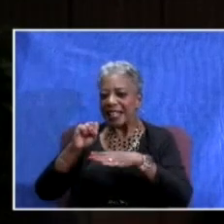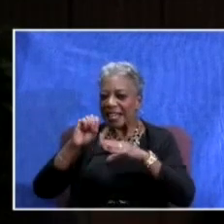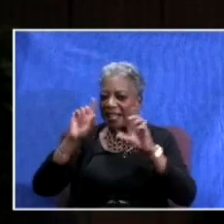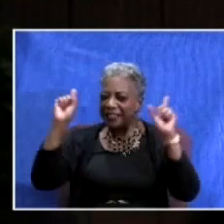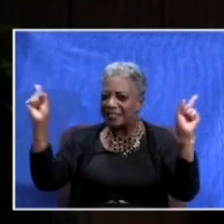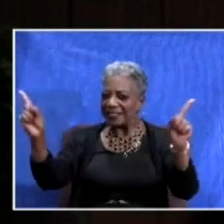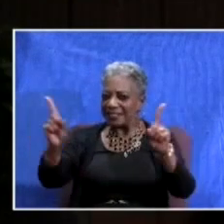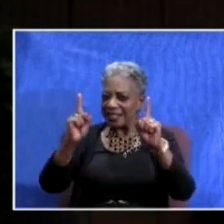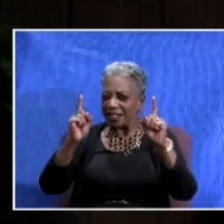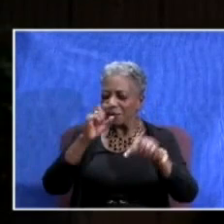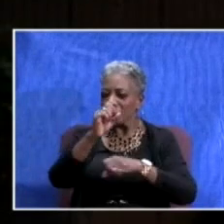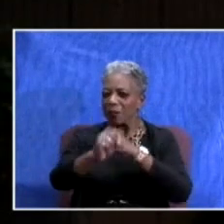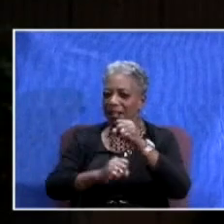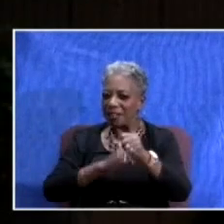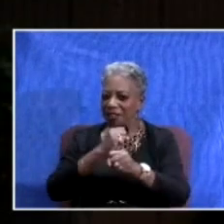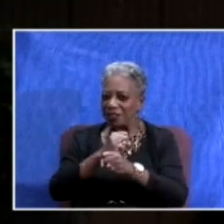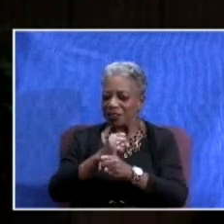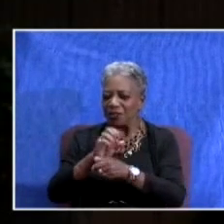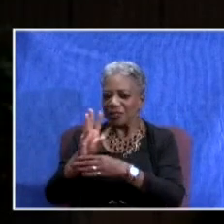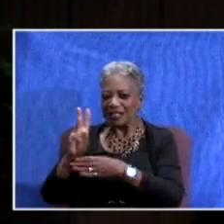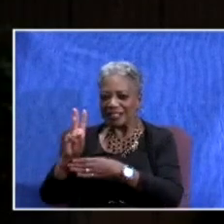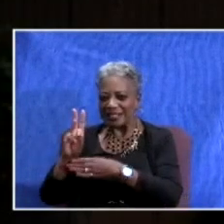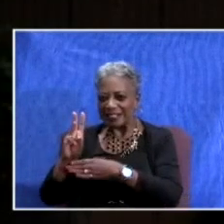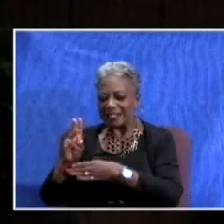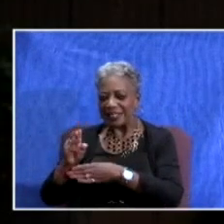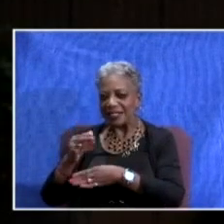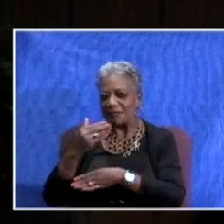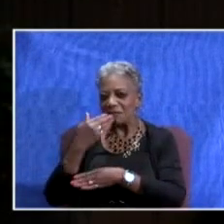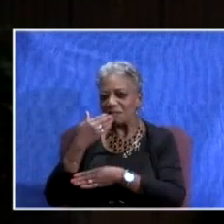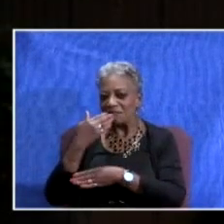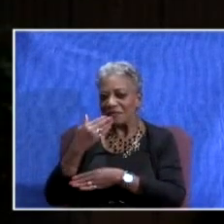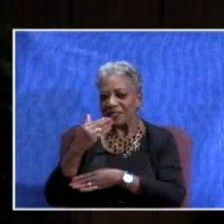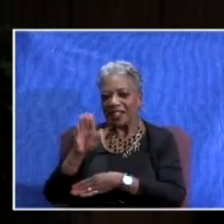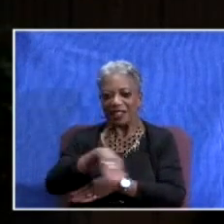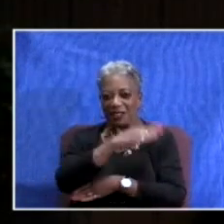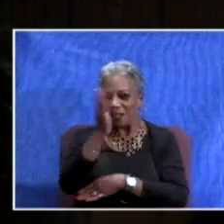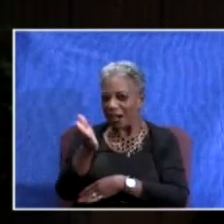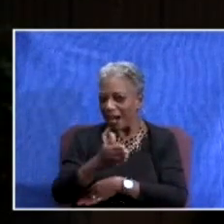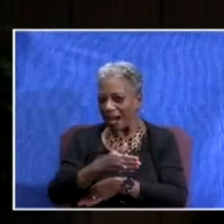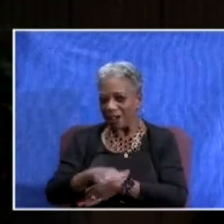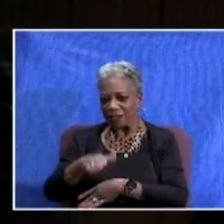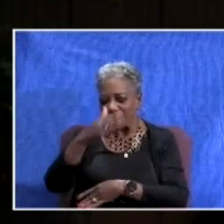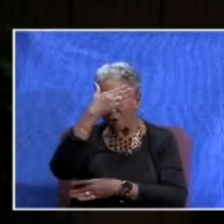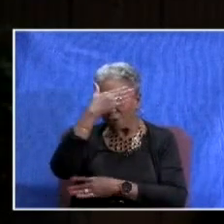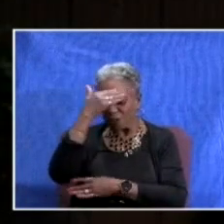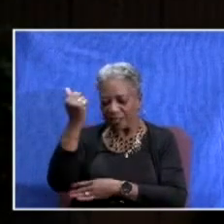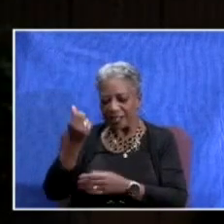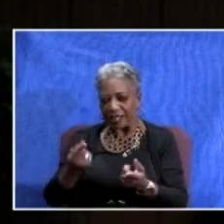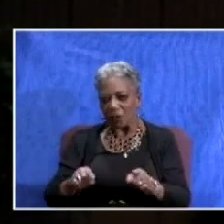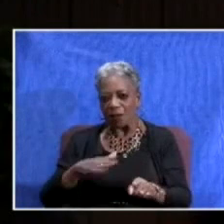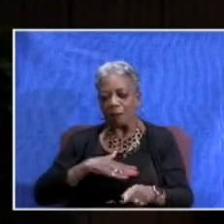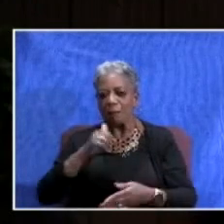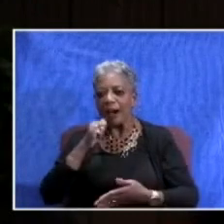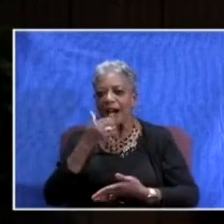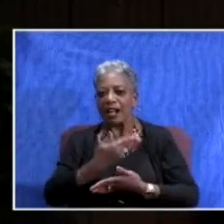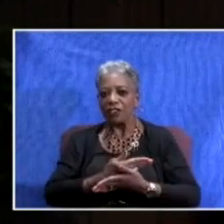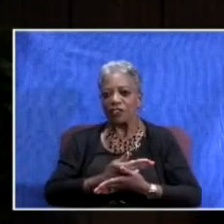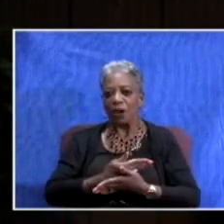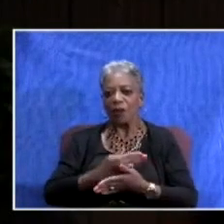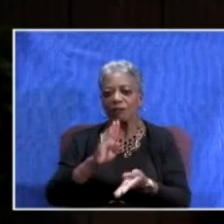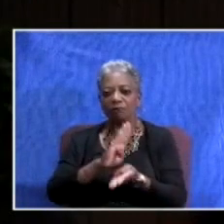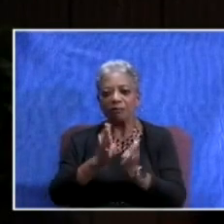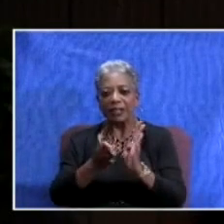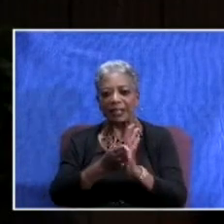never forget Tony's encouragement to me when my daughter Christine was sick. God bless you. That's why